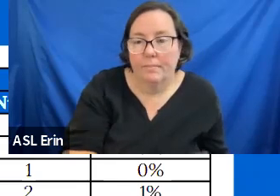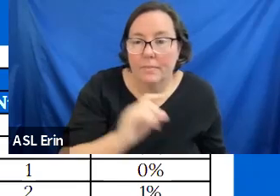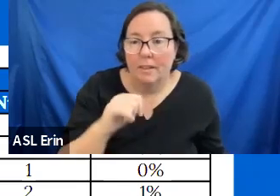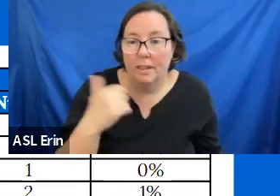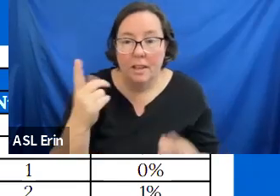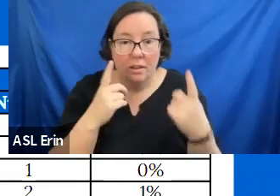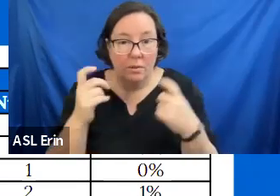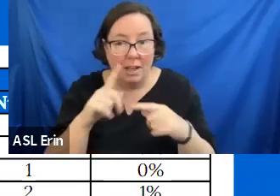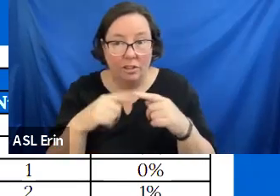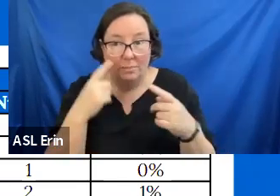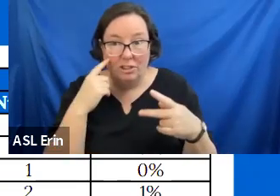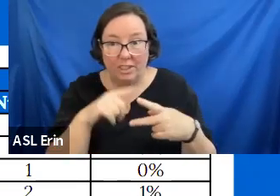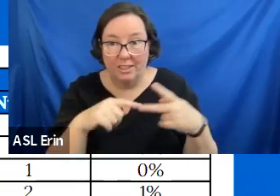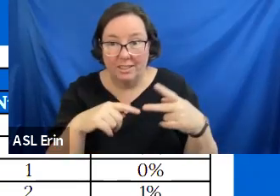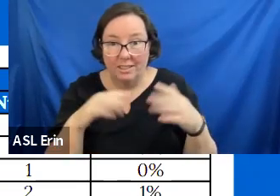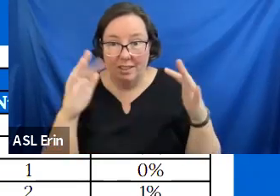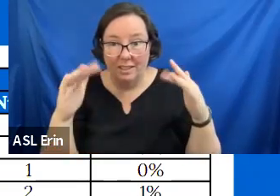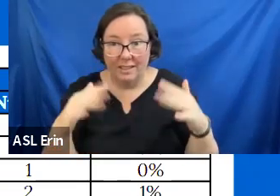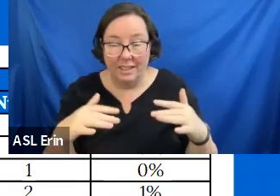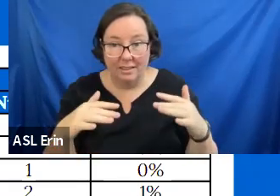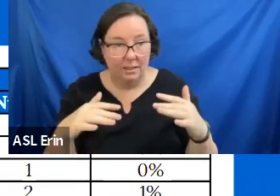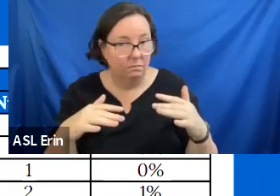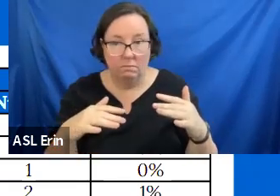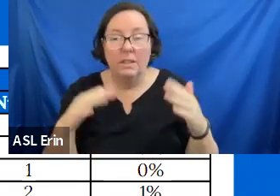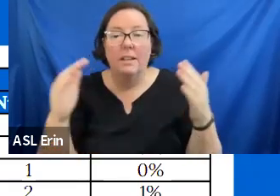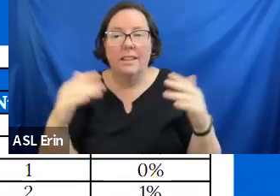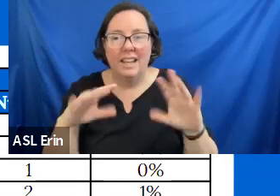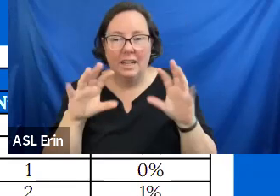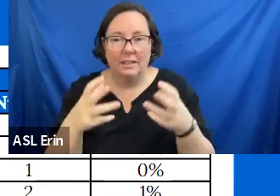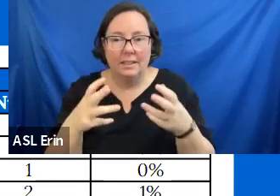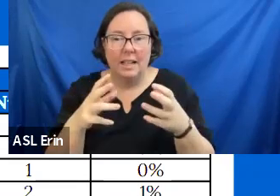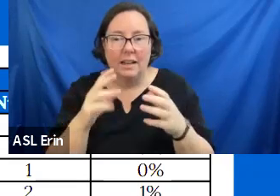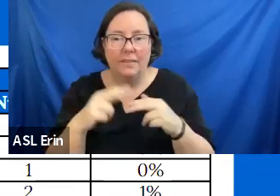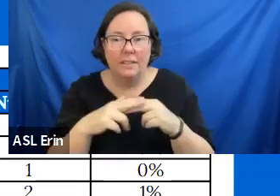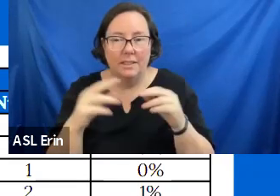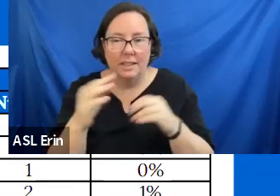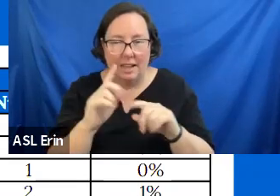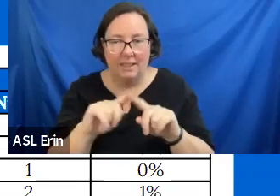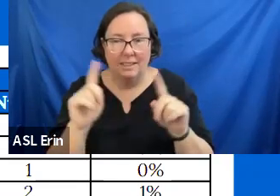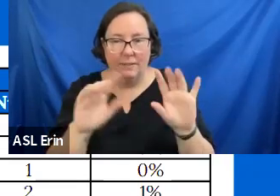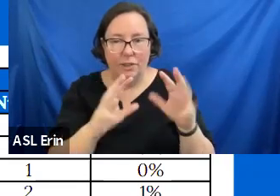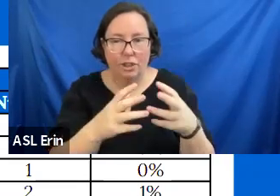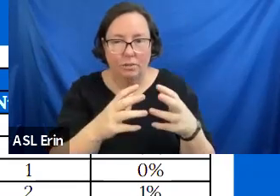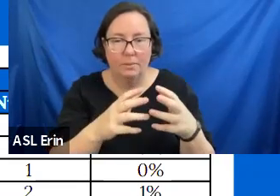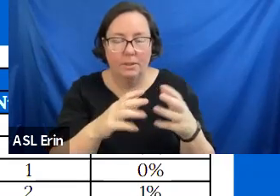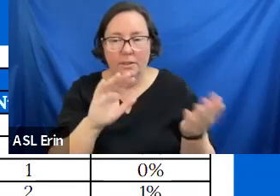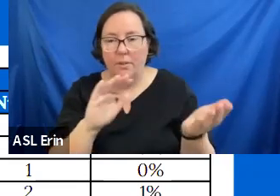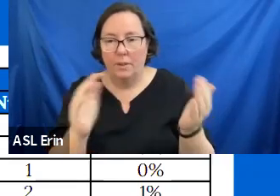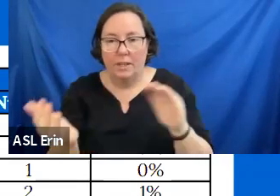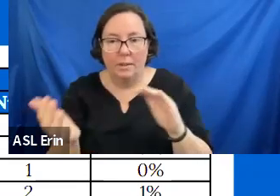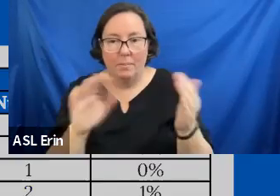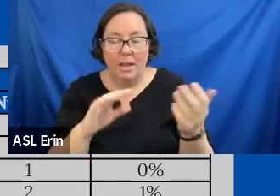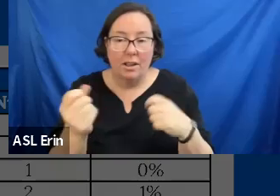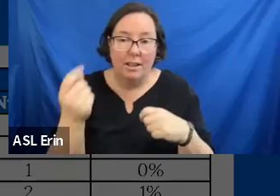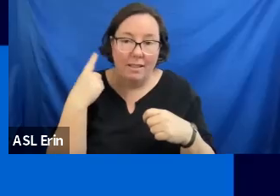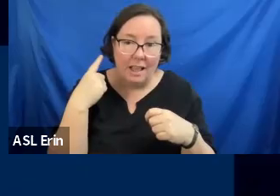about the slides we just reviewed? The next set of slides, as Ms. Hogan just said, will be comparing last